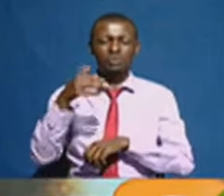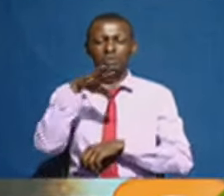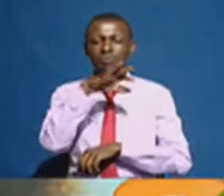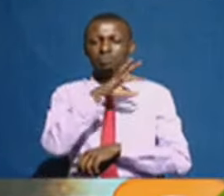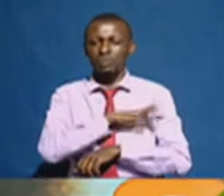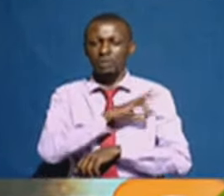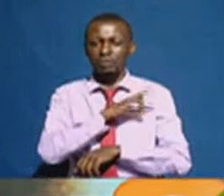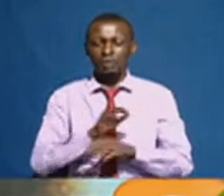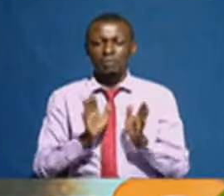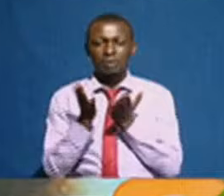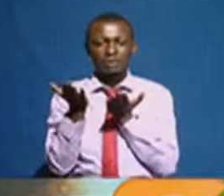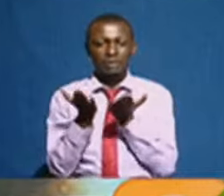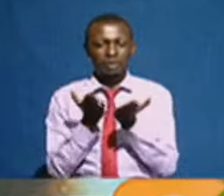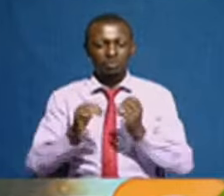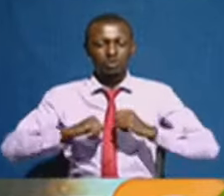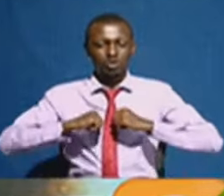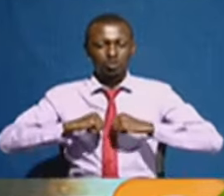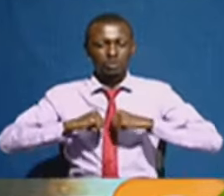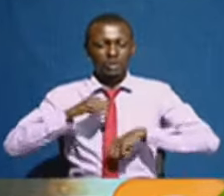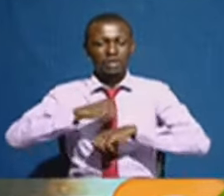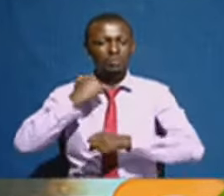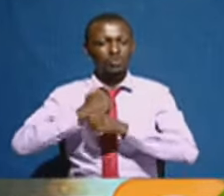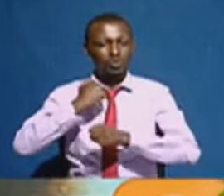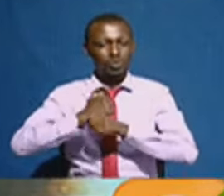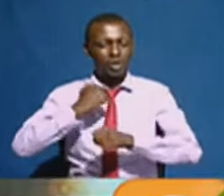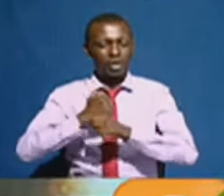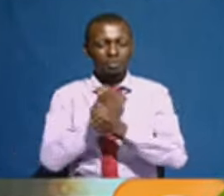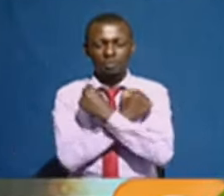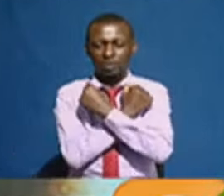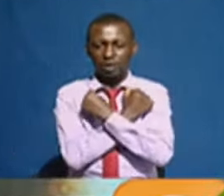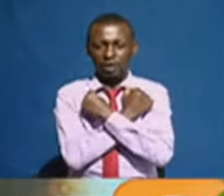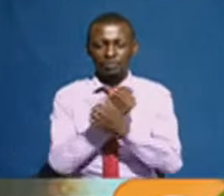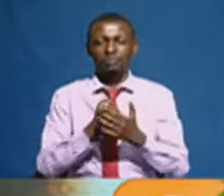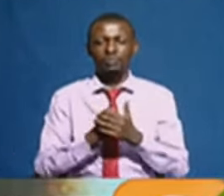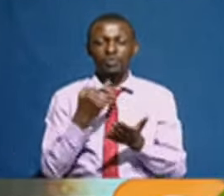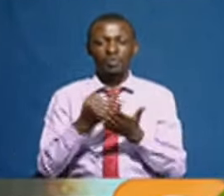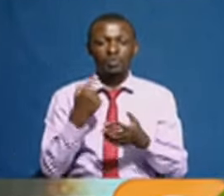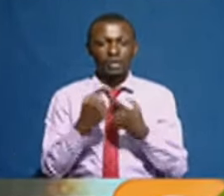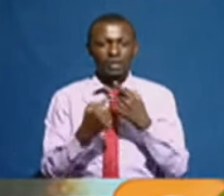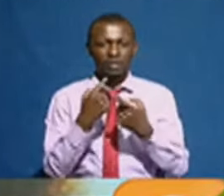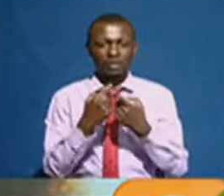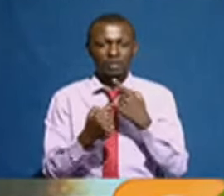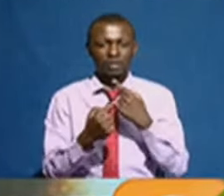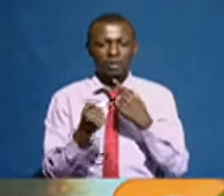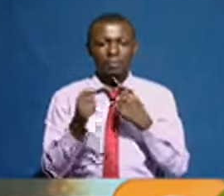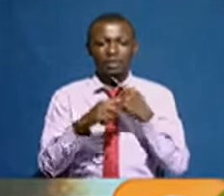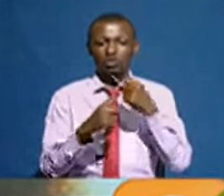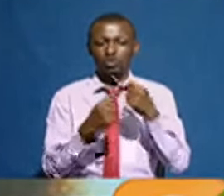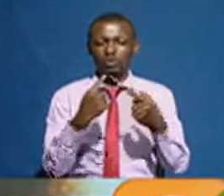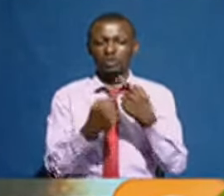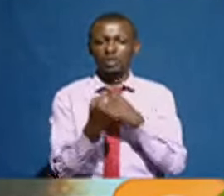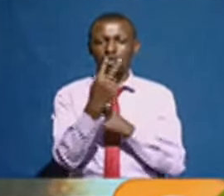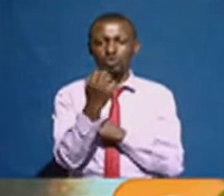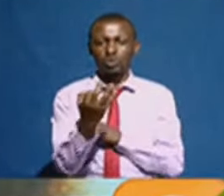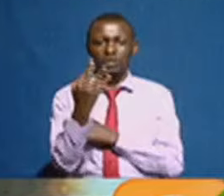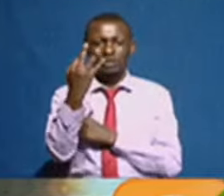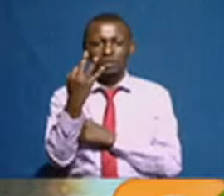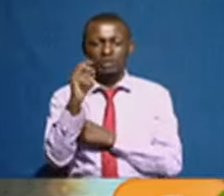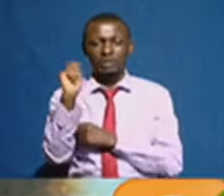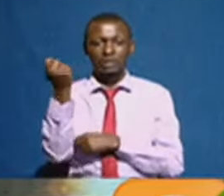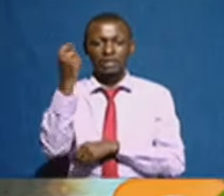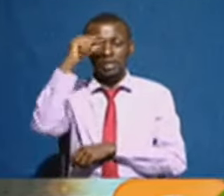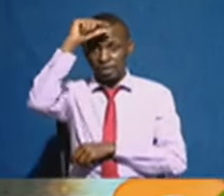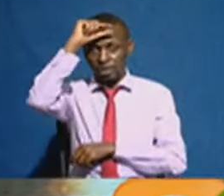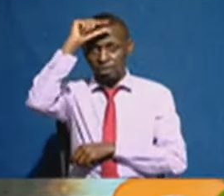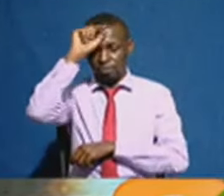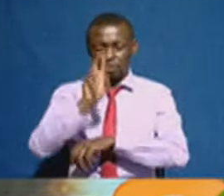officers cherish in their line of work. In the financial year ended June 2023, the government of Kenya